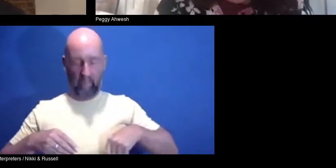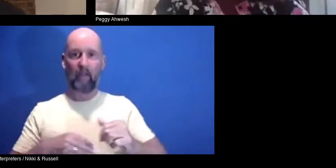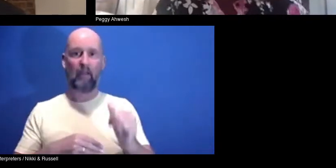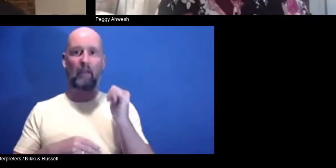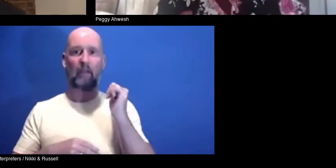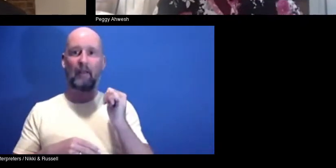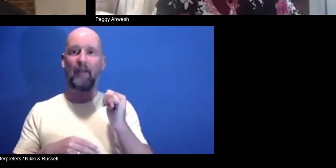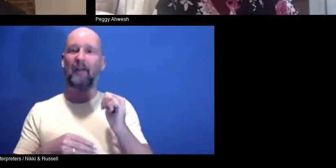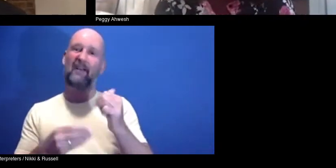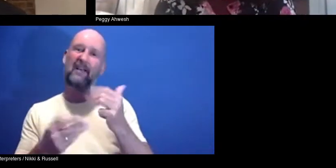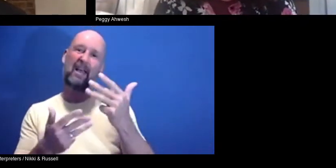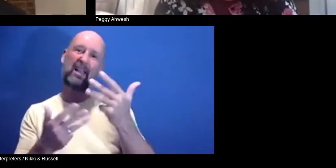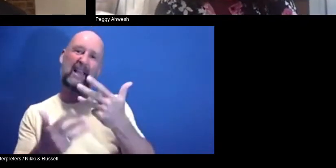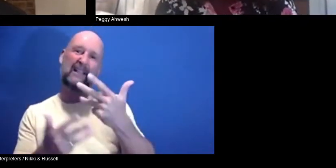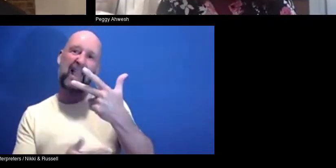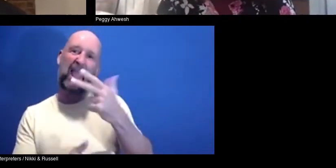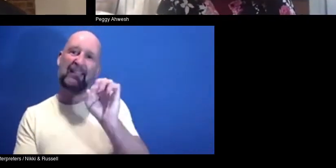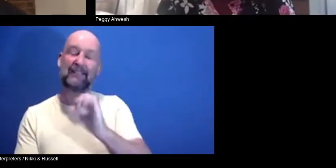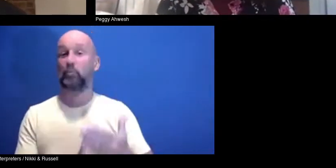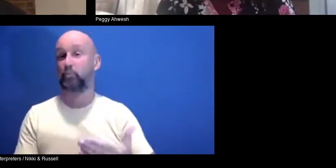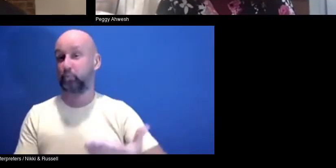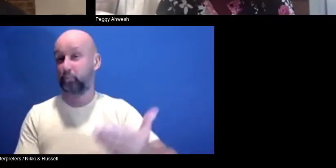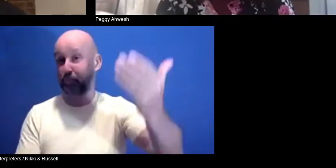early 80s. So it's quite a long time ago, but I was,